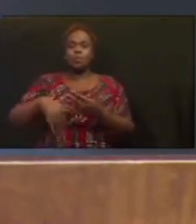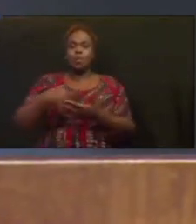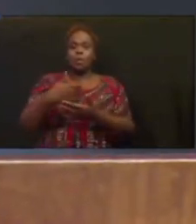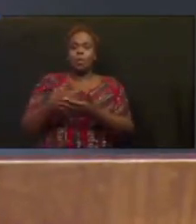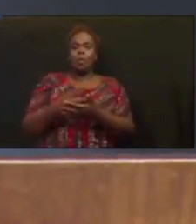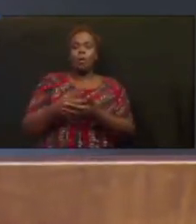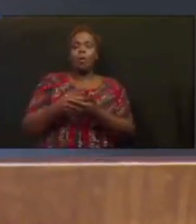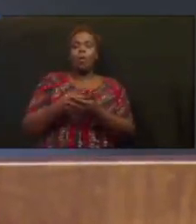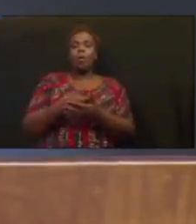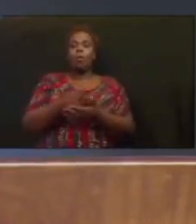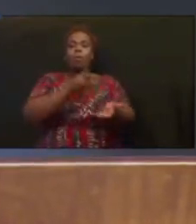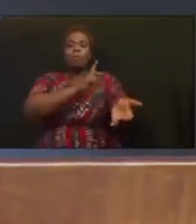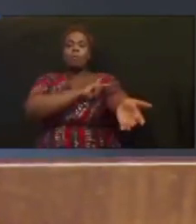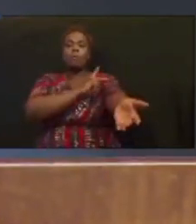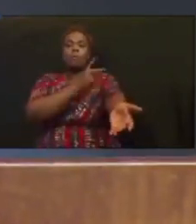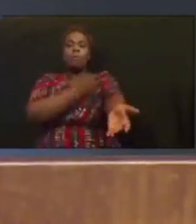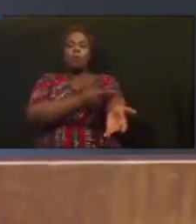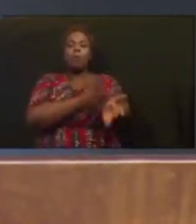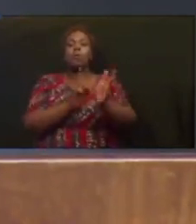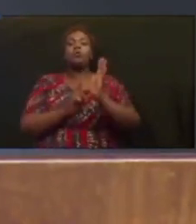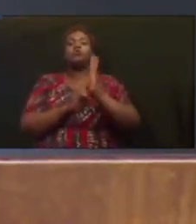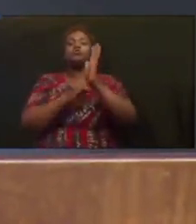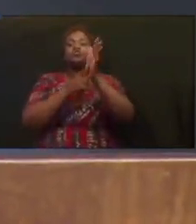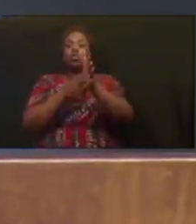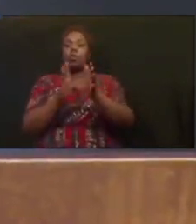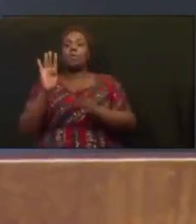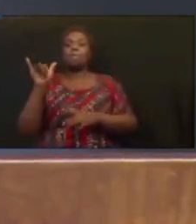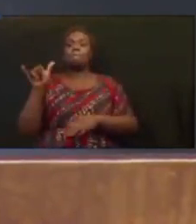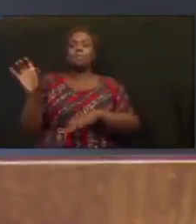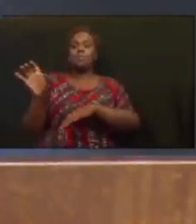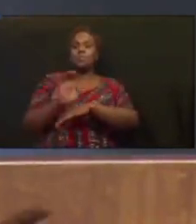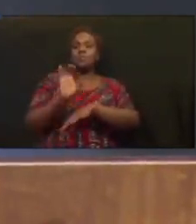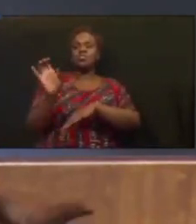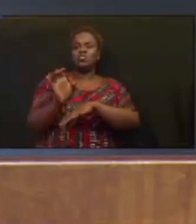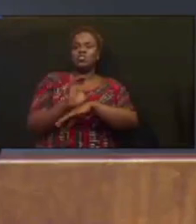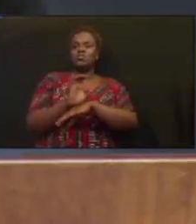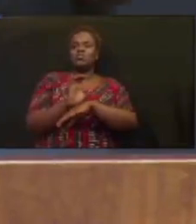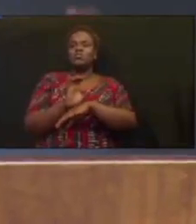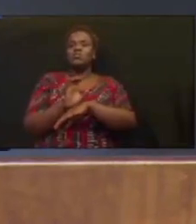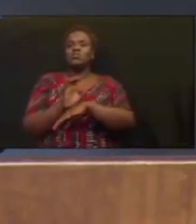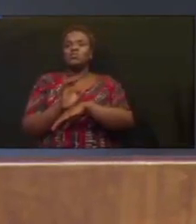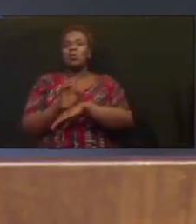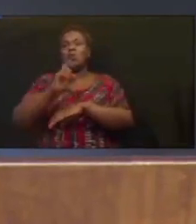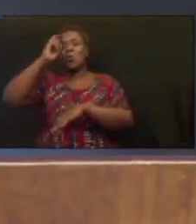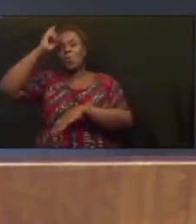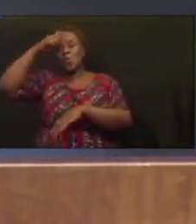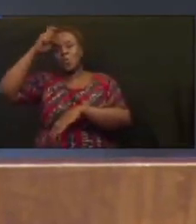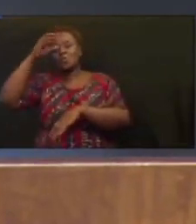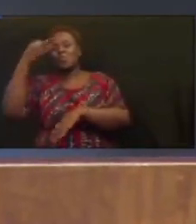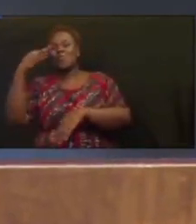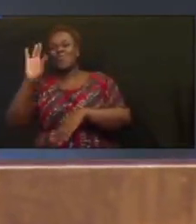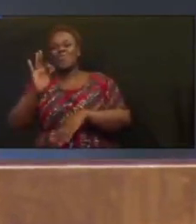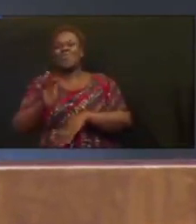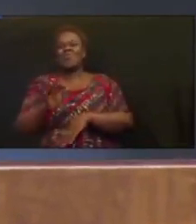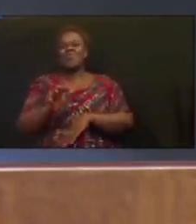and powers may be made manifest by the church the multifaceted wisdom of God.